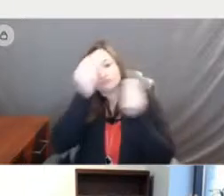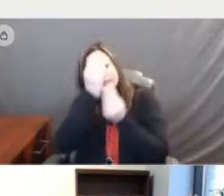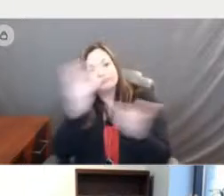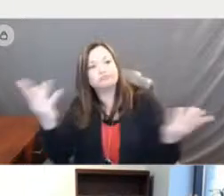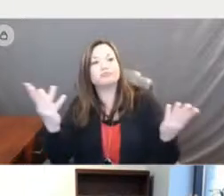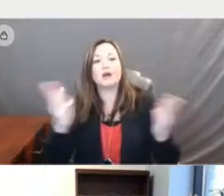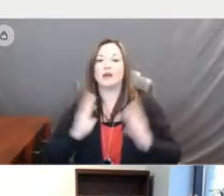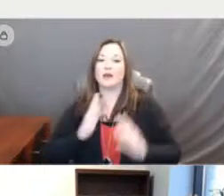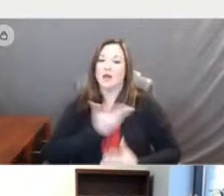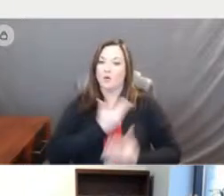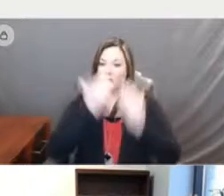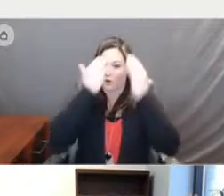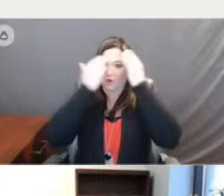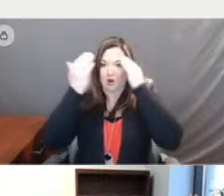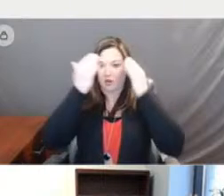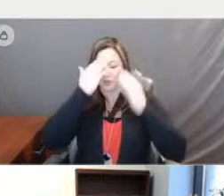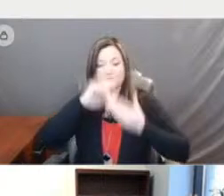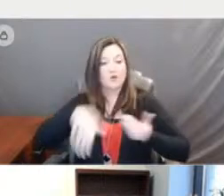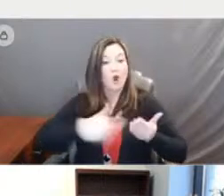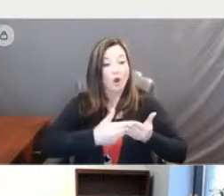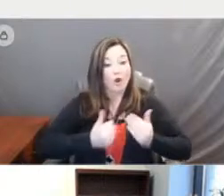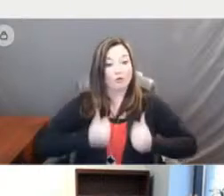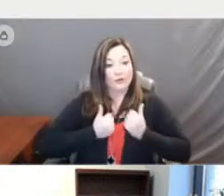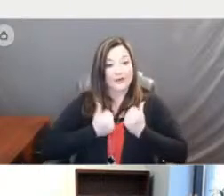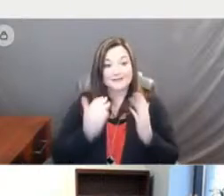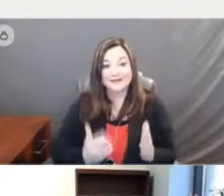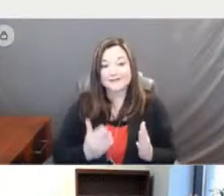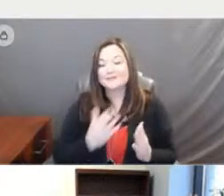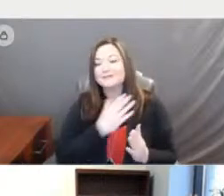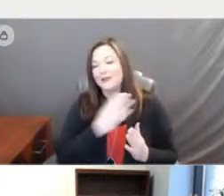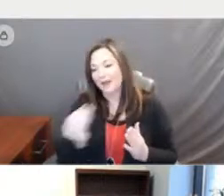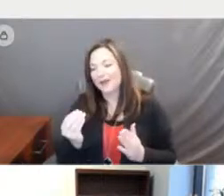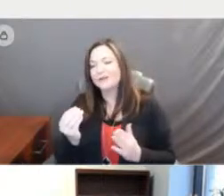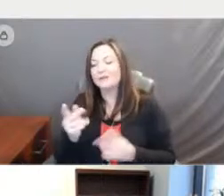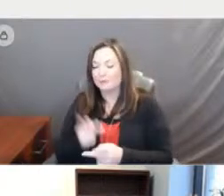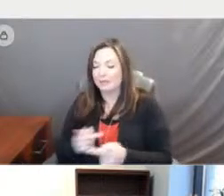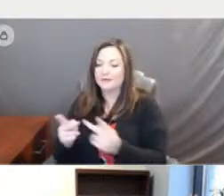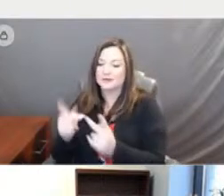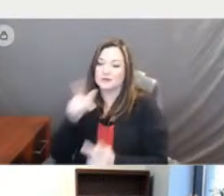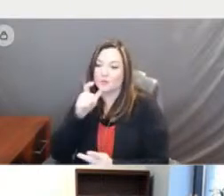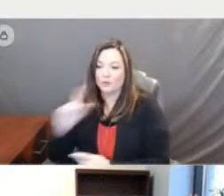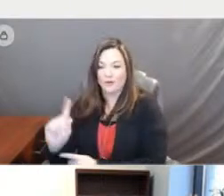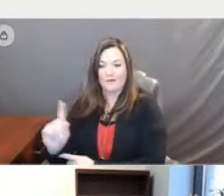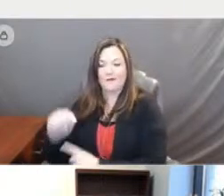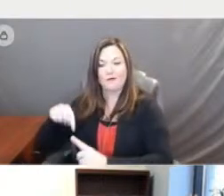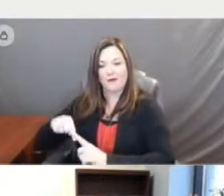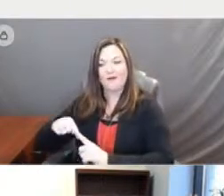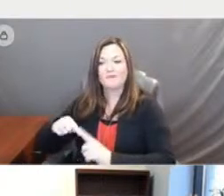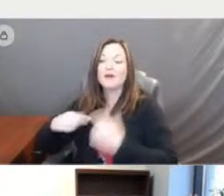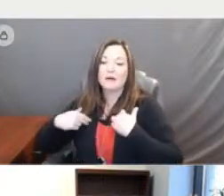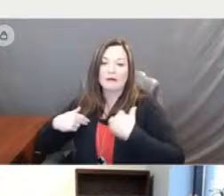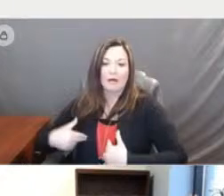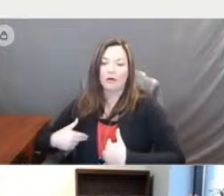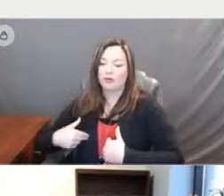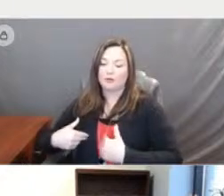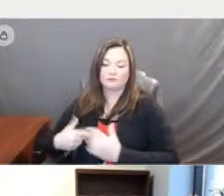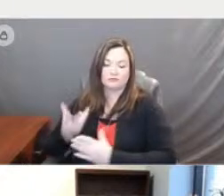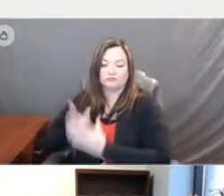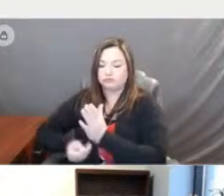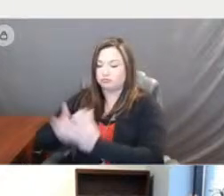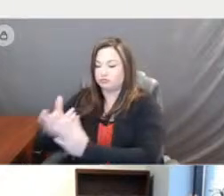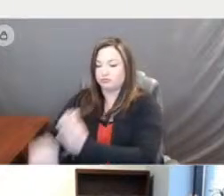only for all residents, but also where there are healthcare disparities. We know there's great